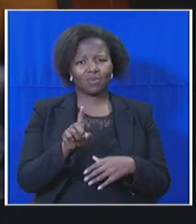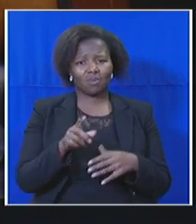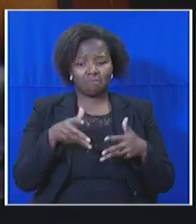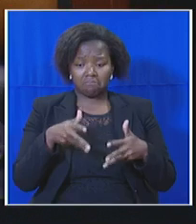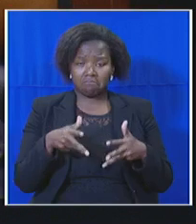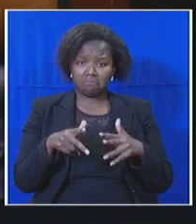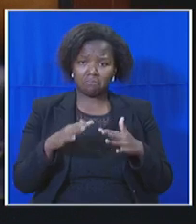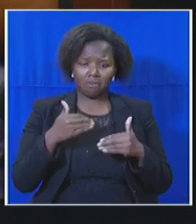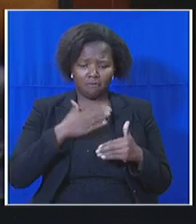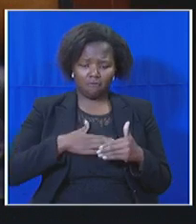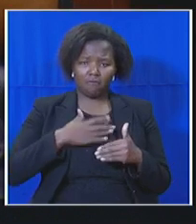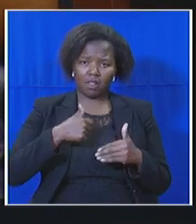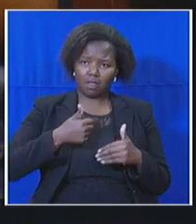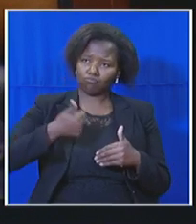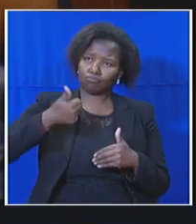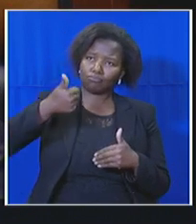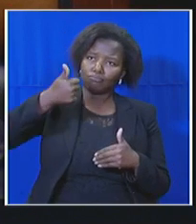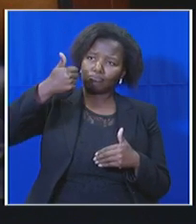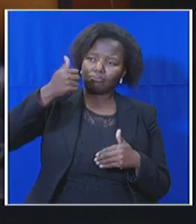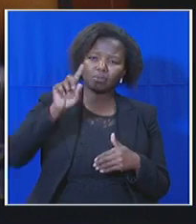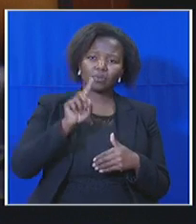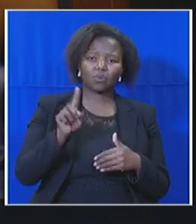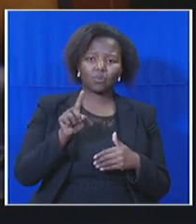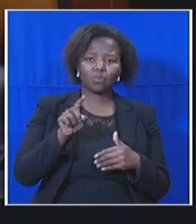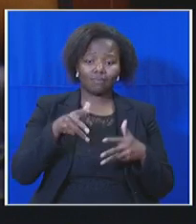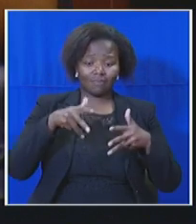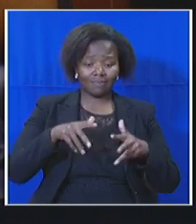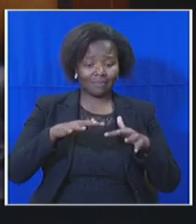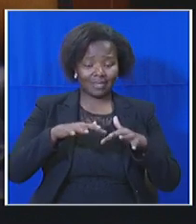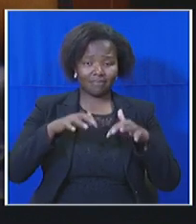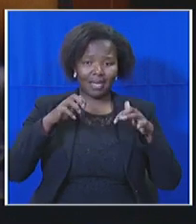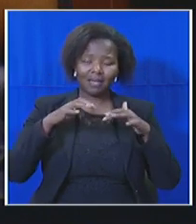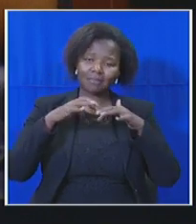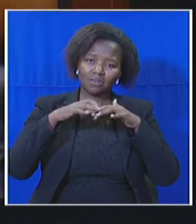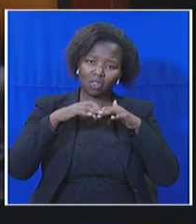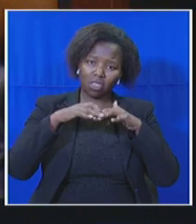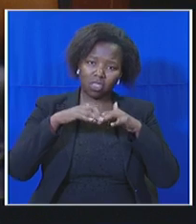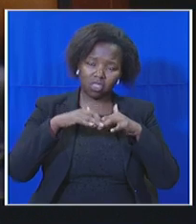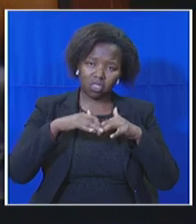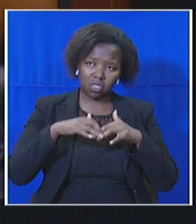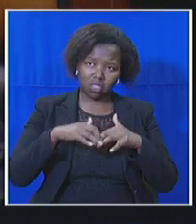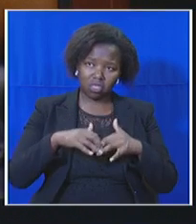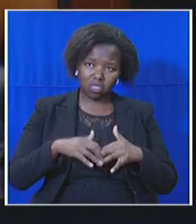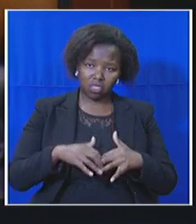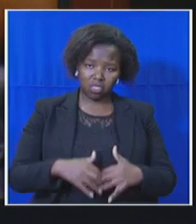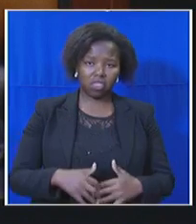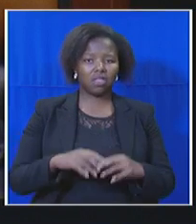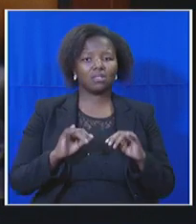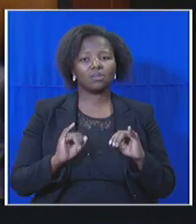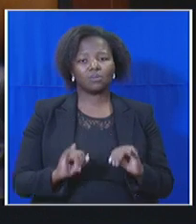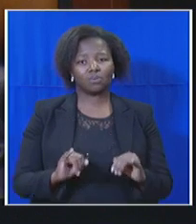anywhere. It increases the damage we do to the reputation